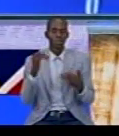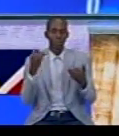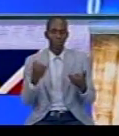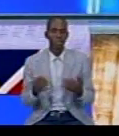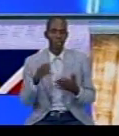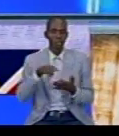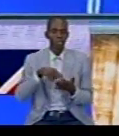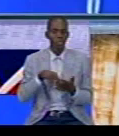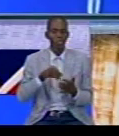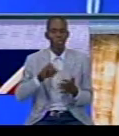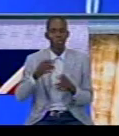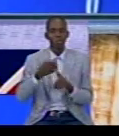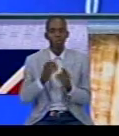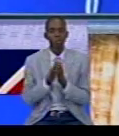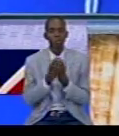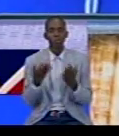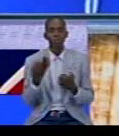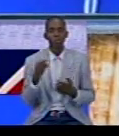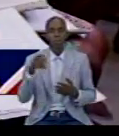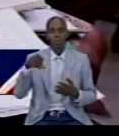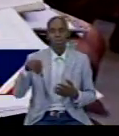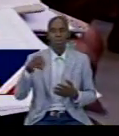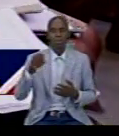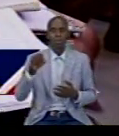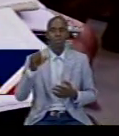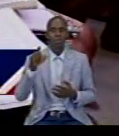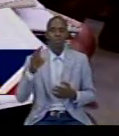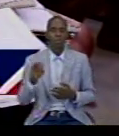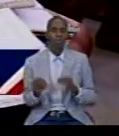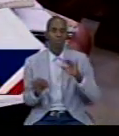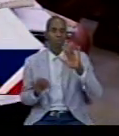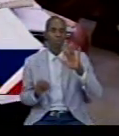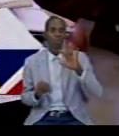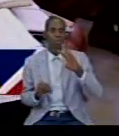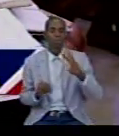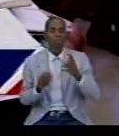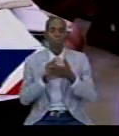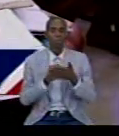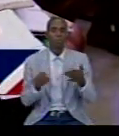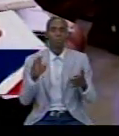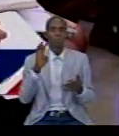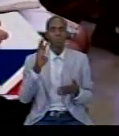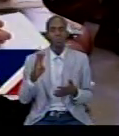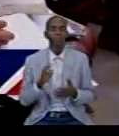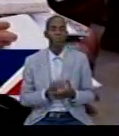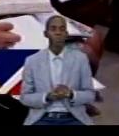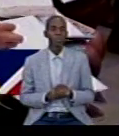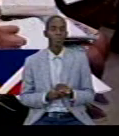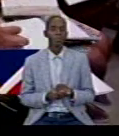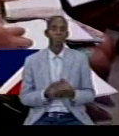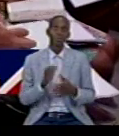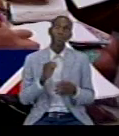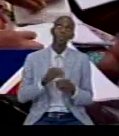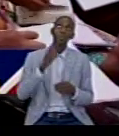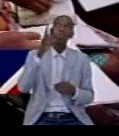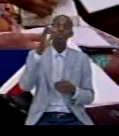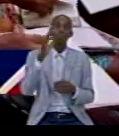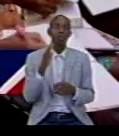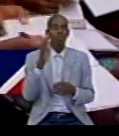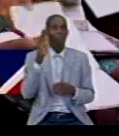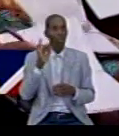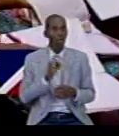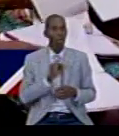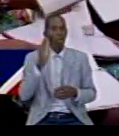Psalm 56, reading from verse 4 there. In Psalm 56, verse 4, it says, "In God I